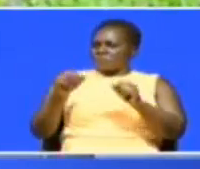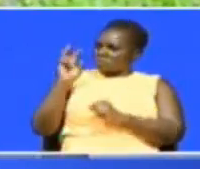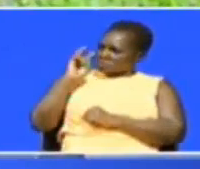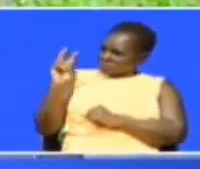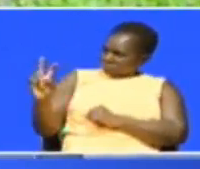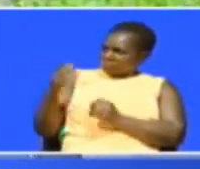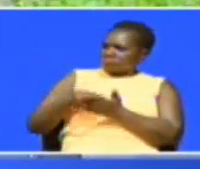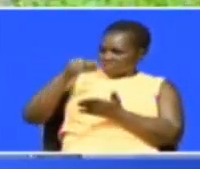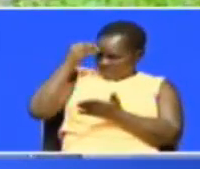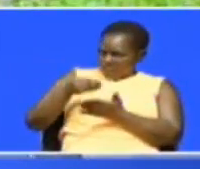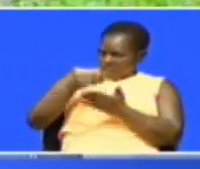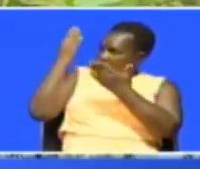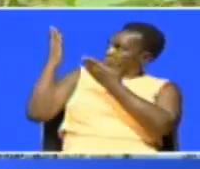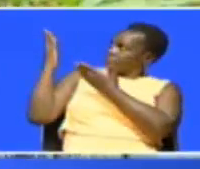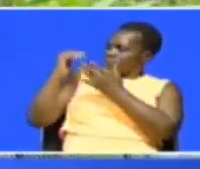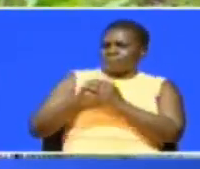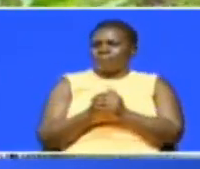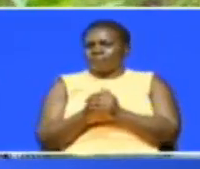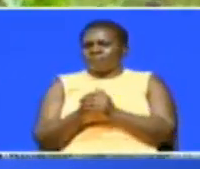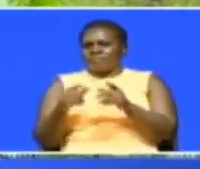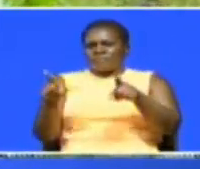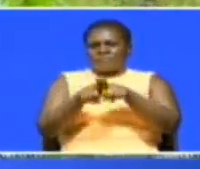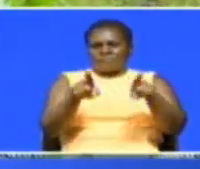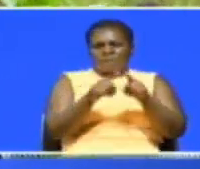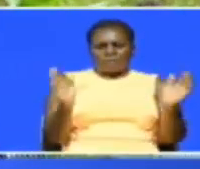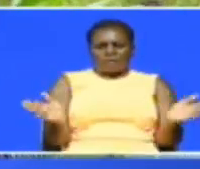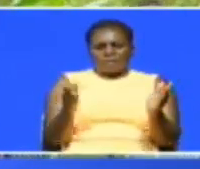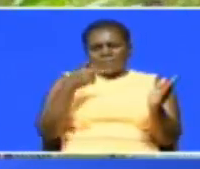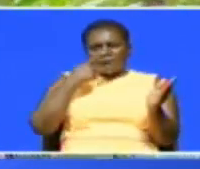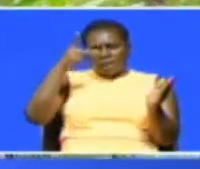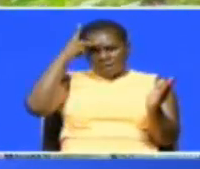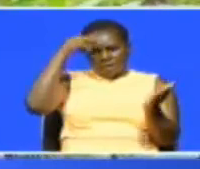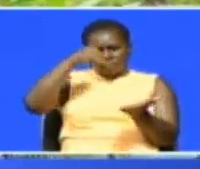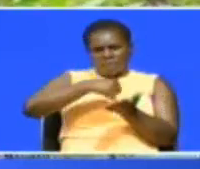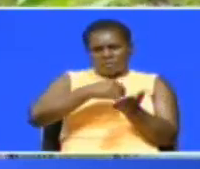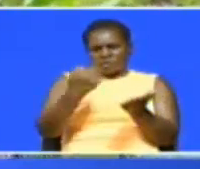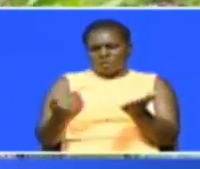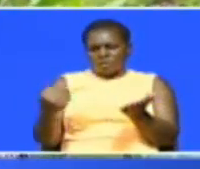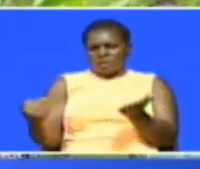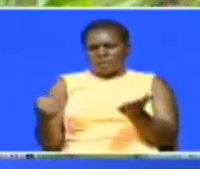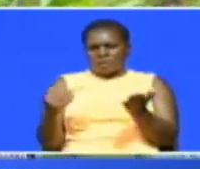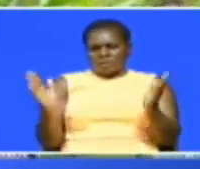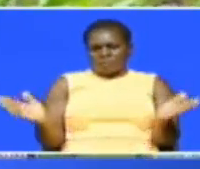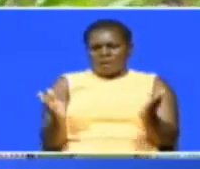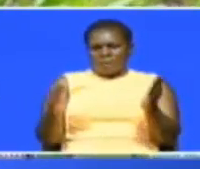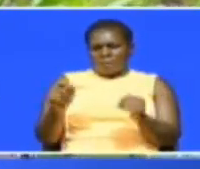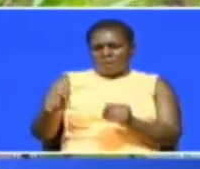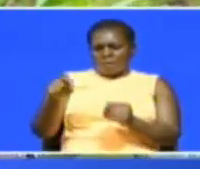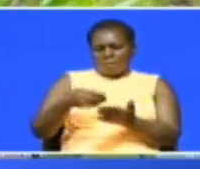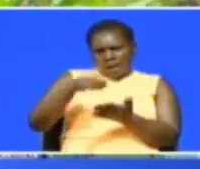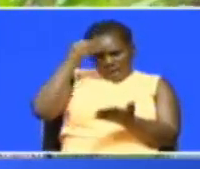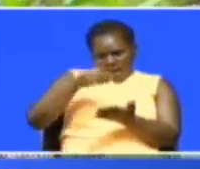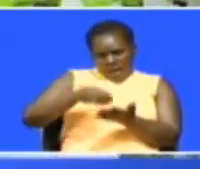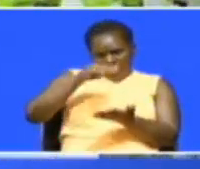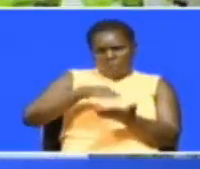and learn from the technicians in charge. She is also encouraging parents to involve their children to encourage them learn more about